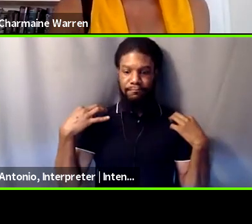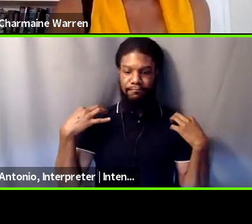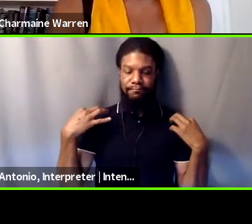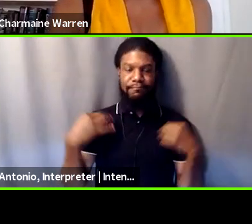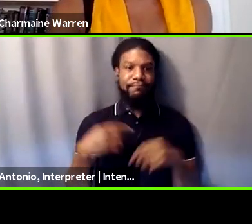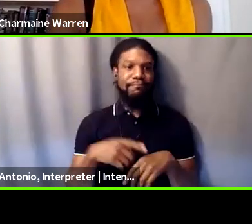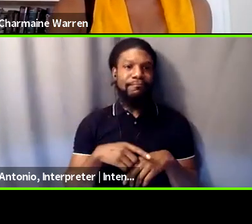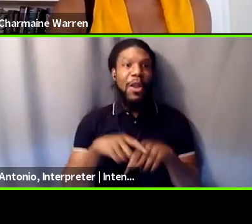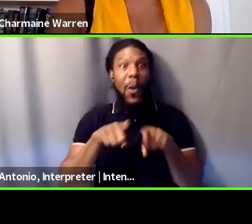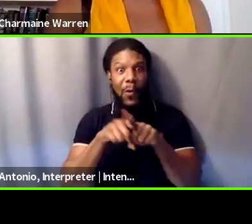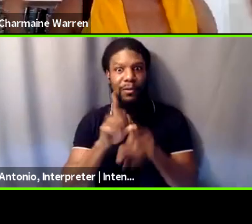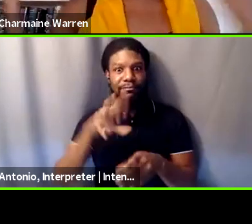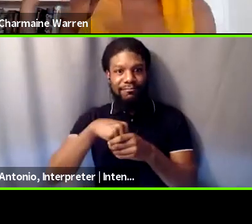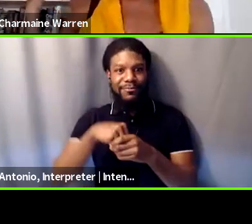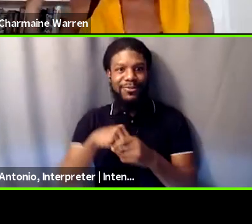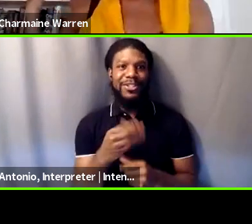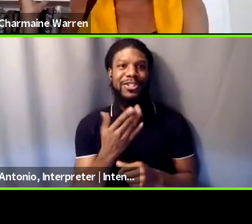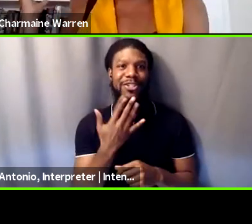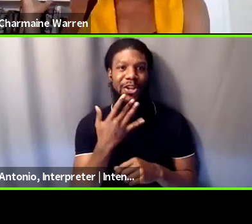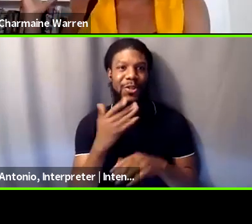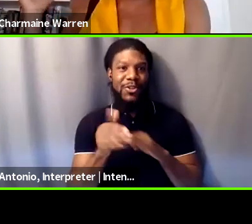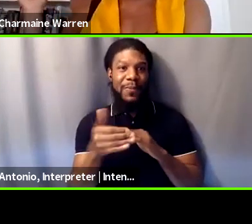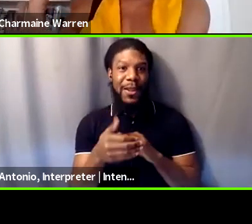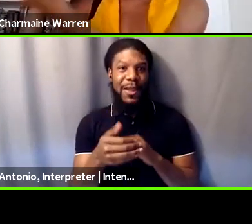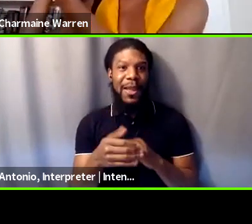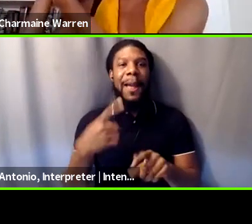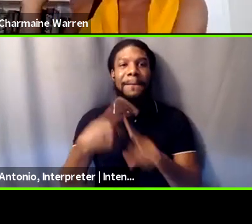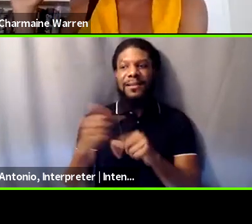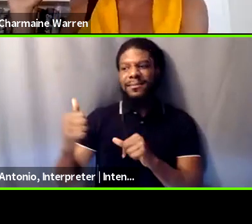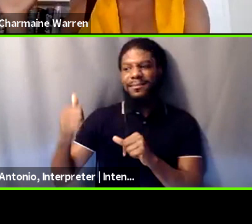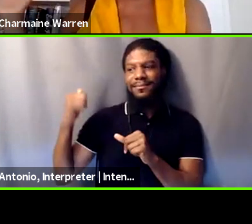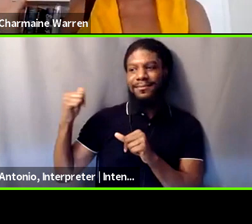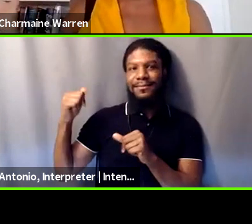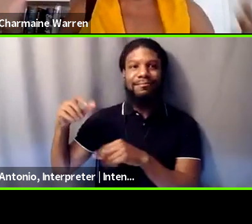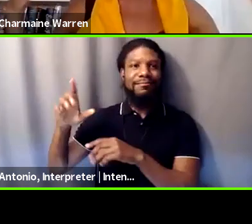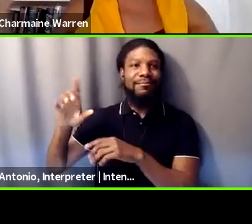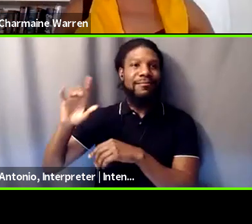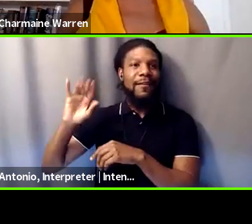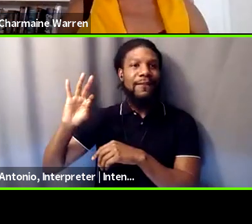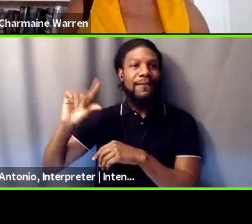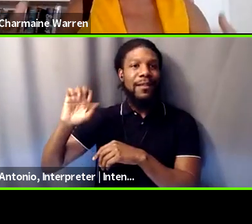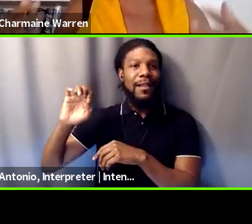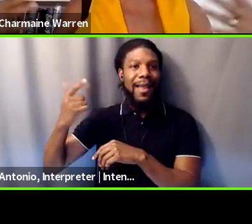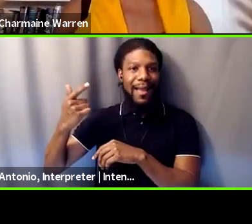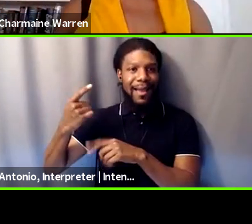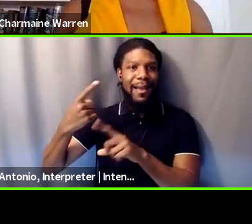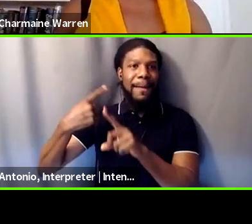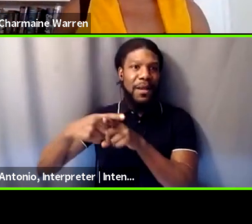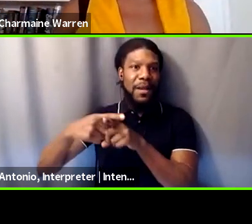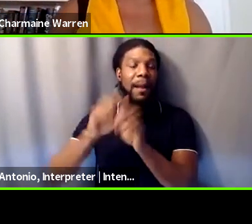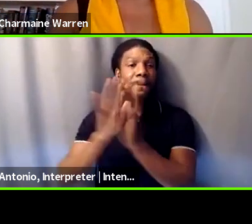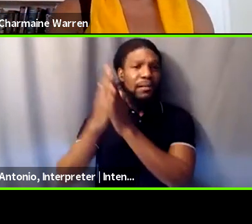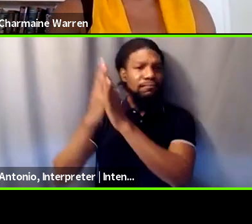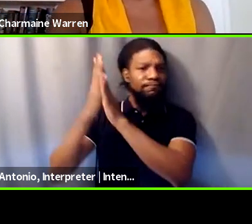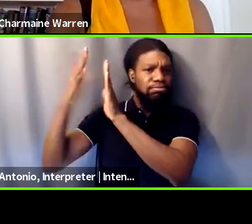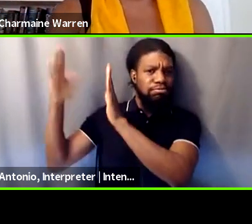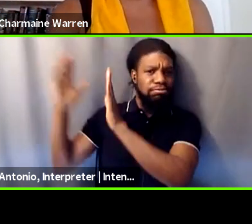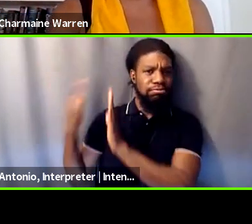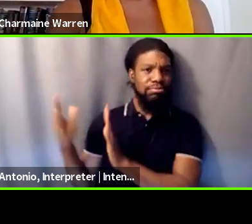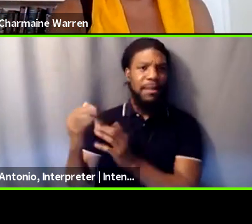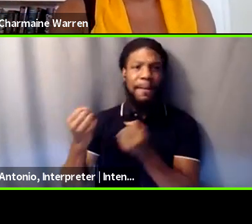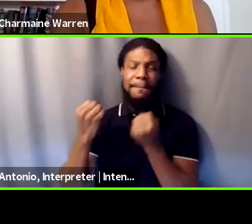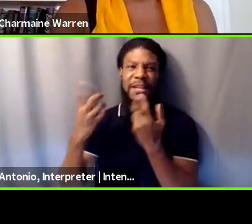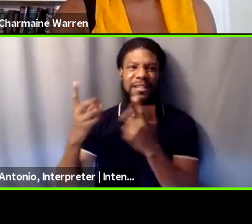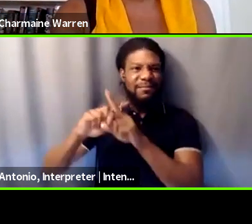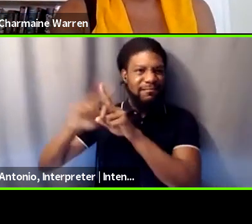colors. And I have the Jamaican flag behind me and books. I'm in a room that's filled with a lot of